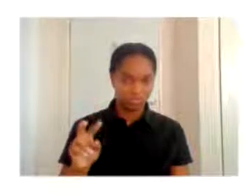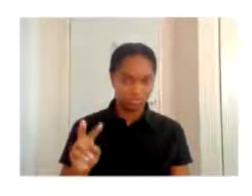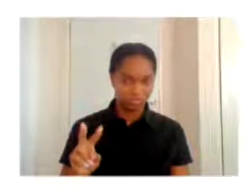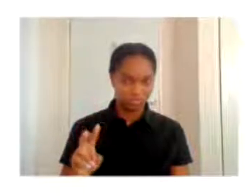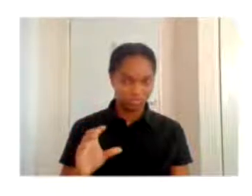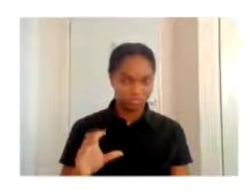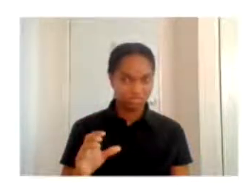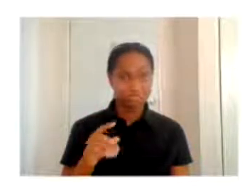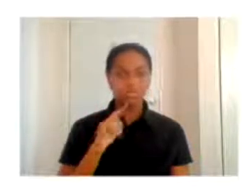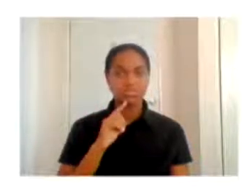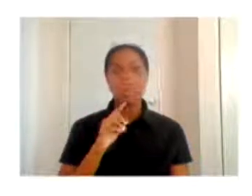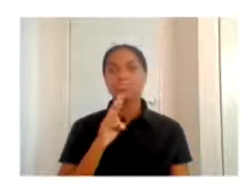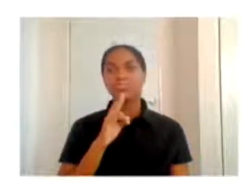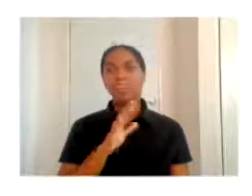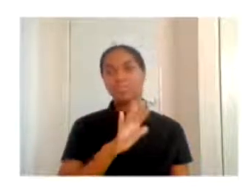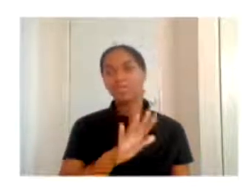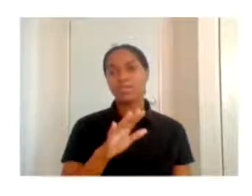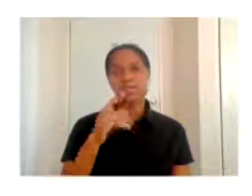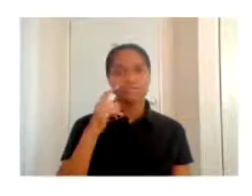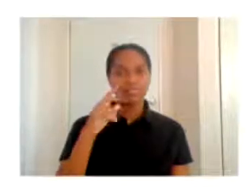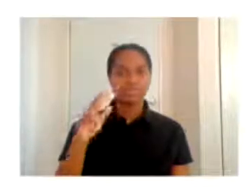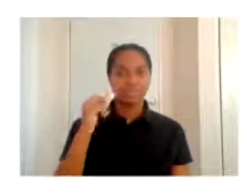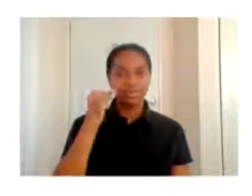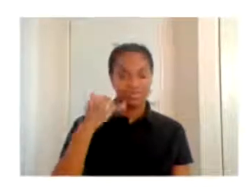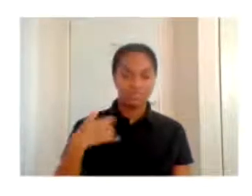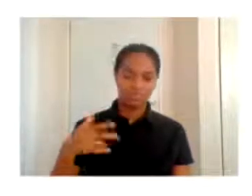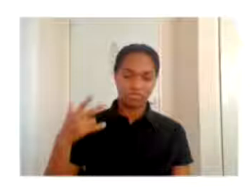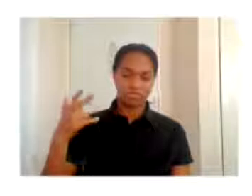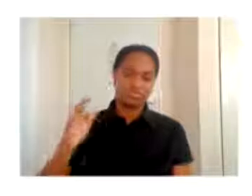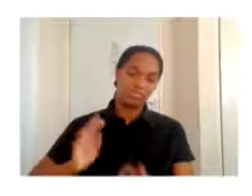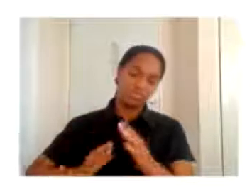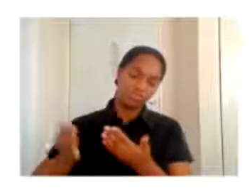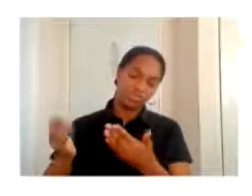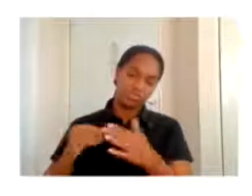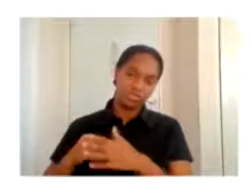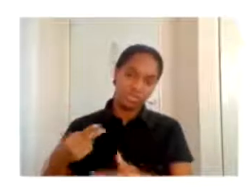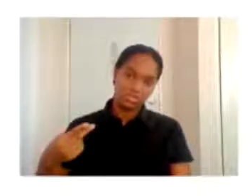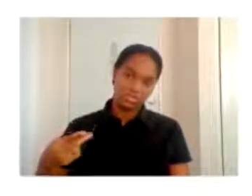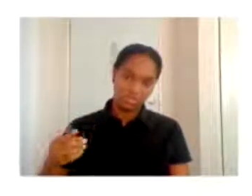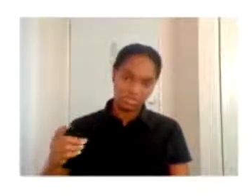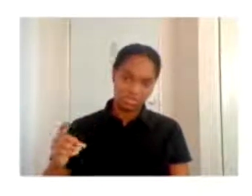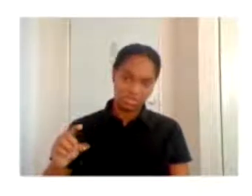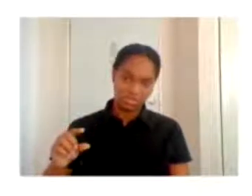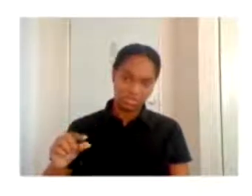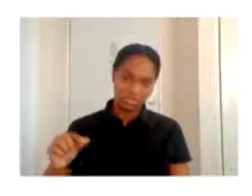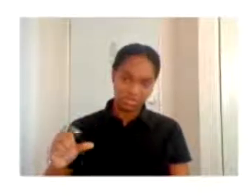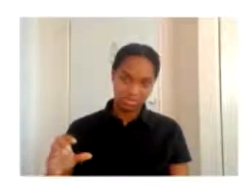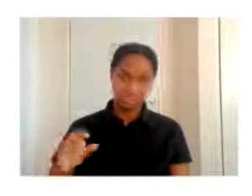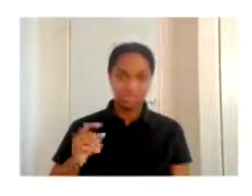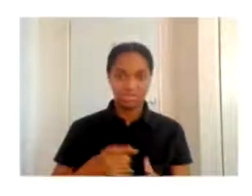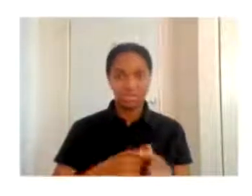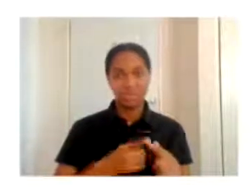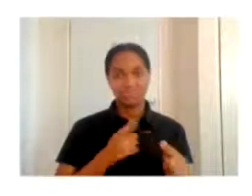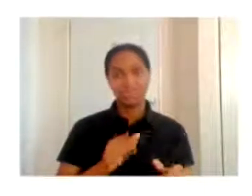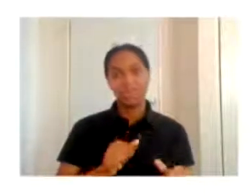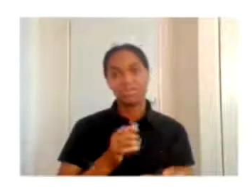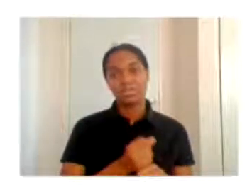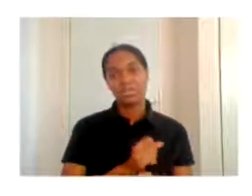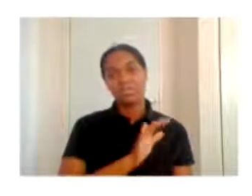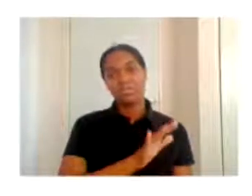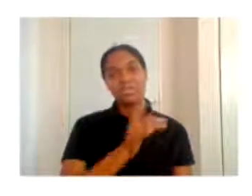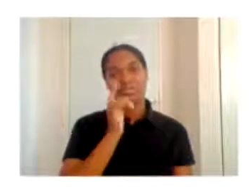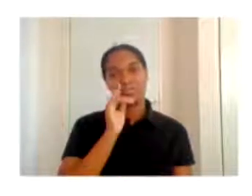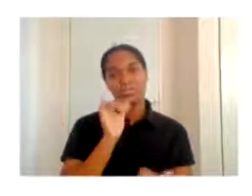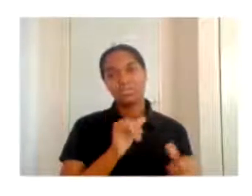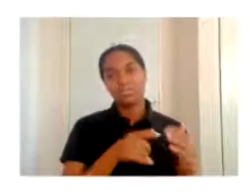basically a 5 for 3. If you had 3 services in HEVC, you could get 5 of the same quality